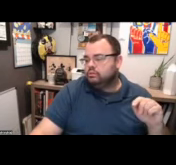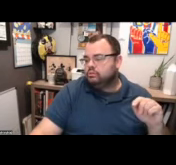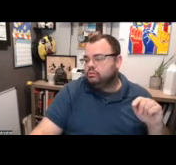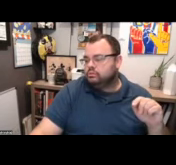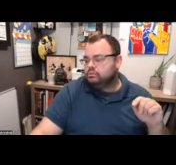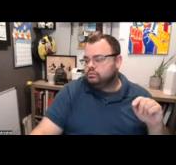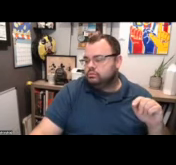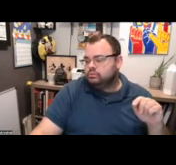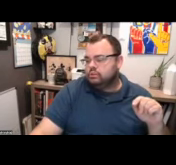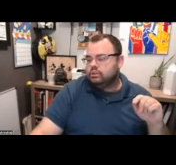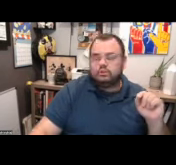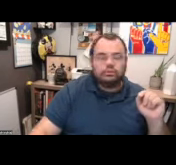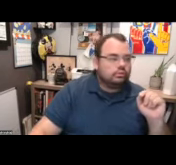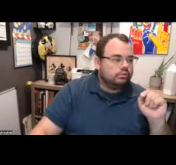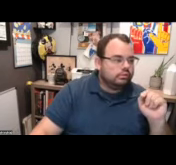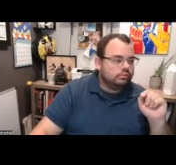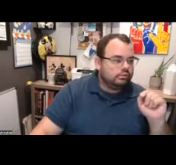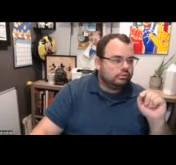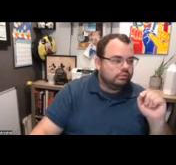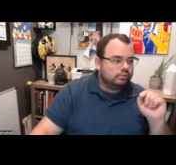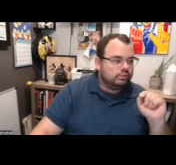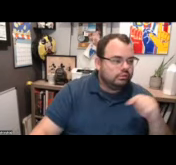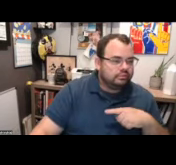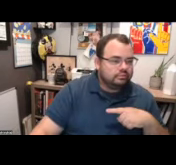And I don't know if you have already met this